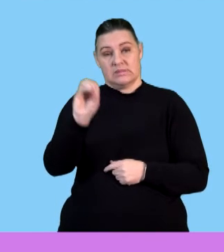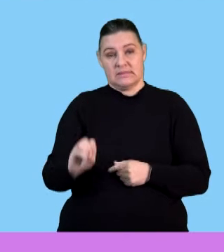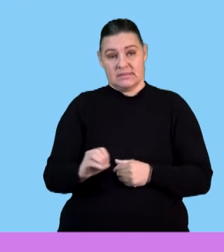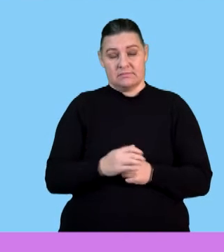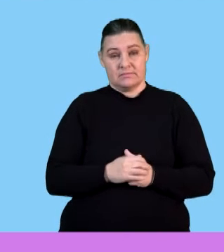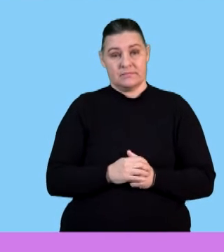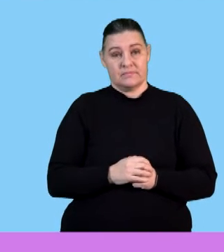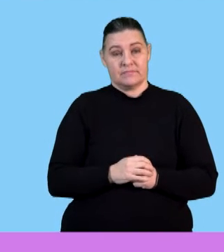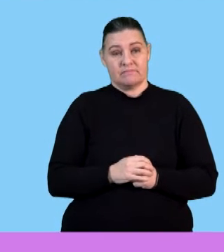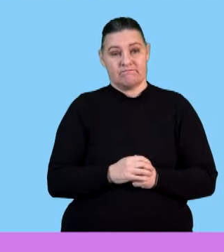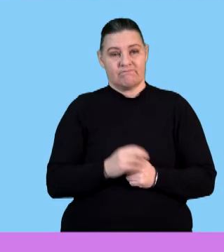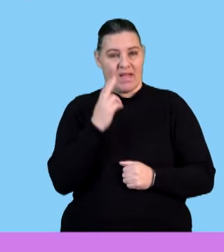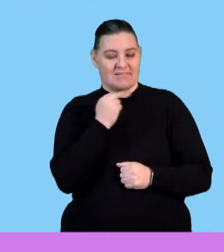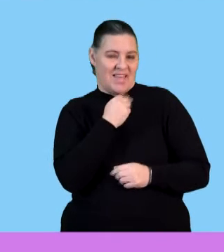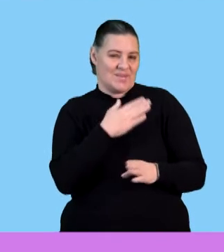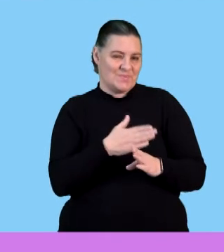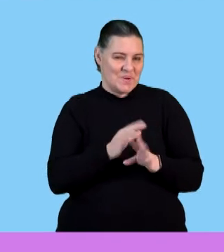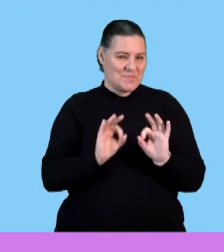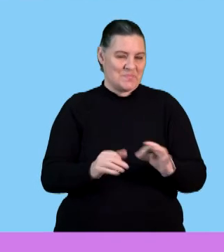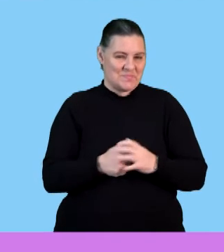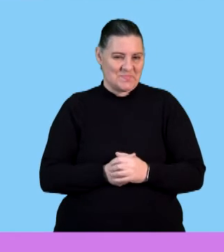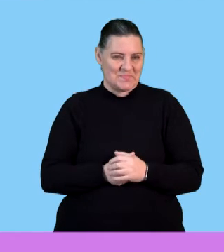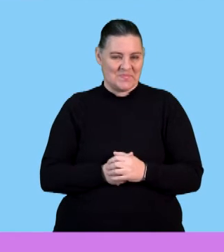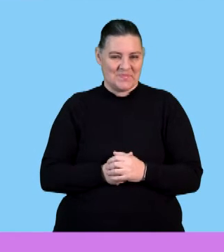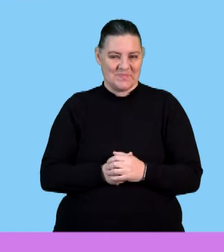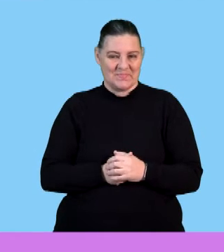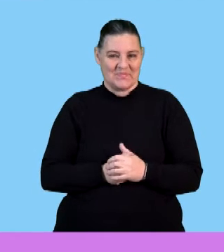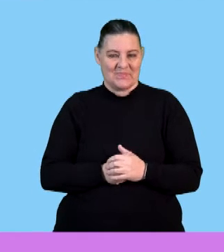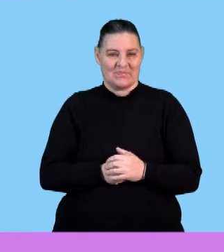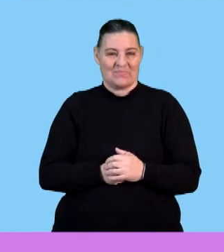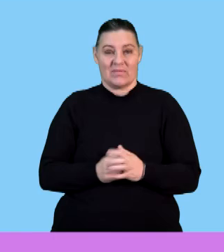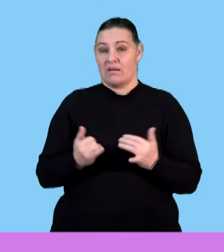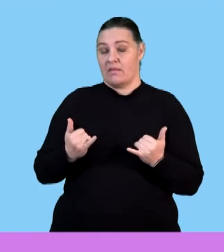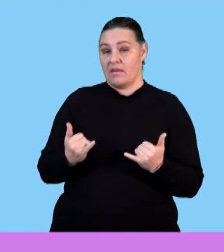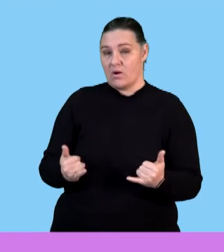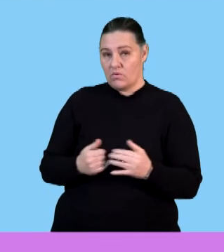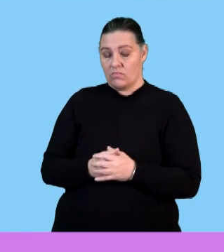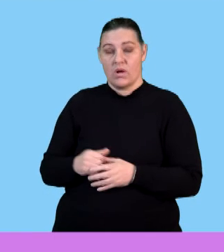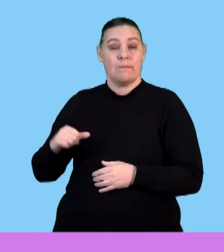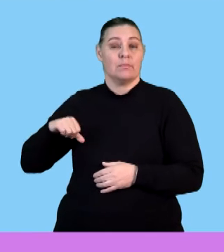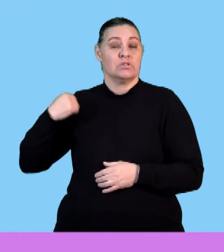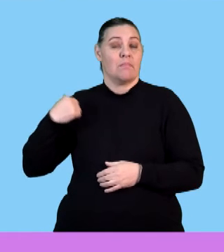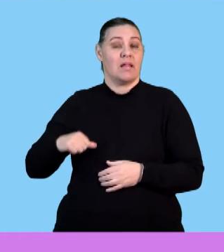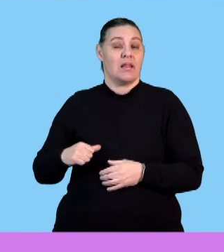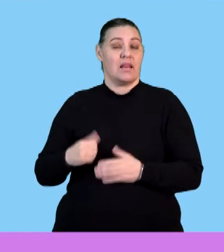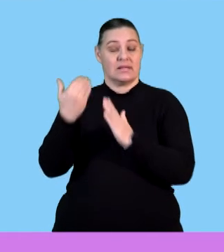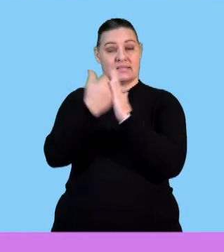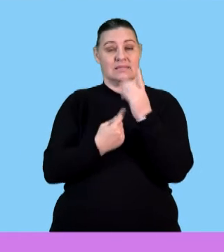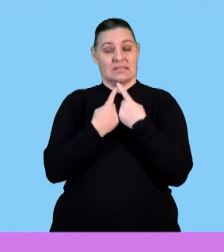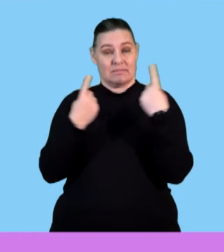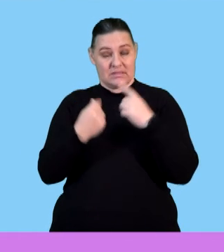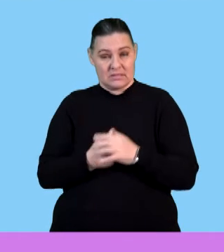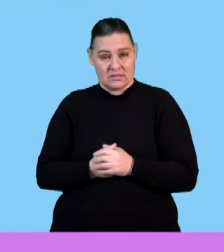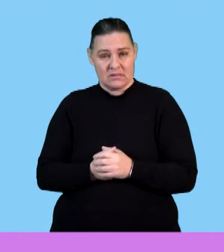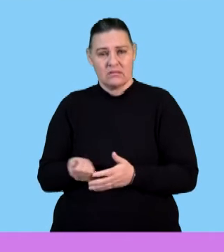1.42%. Nice work. All right, now, municipal statements.